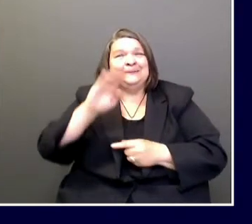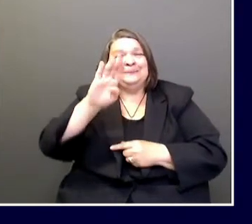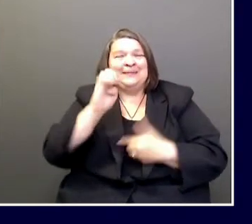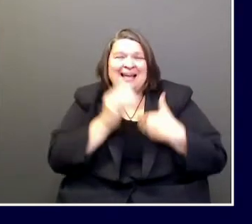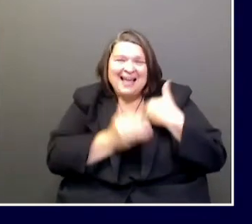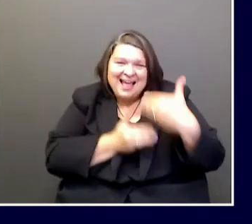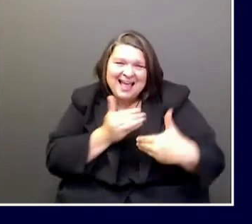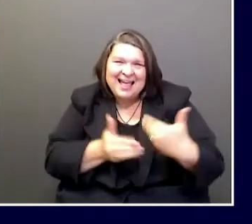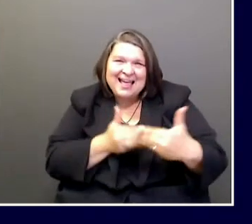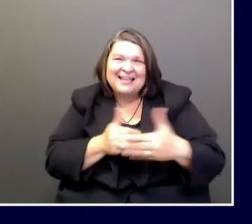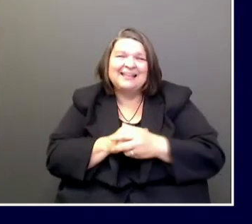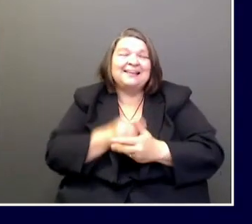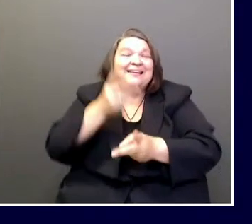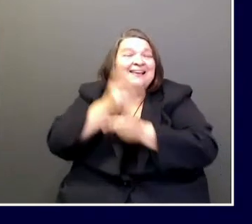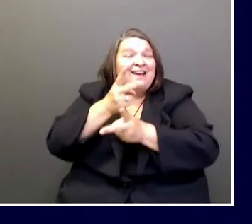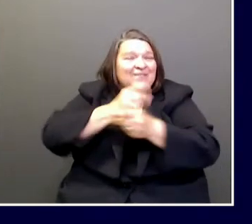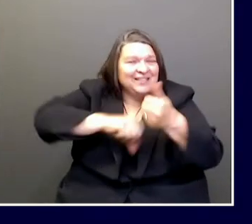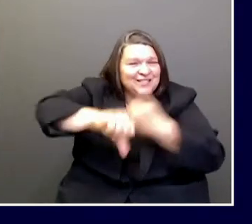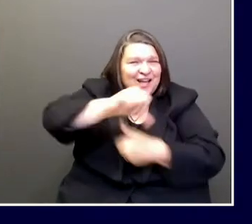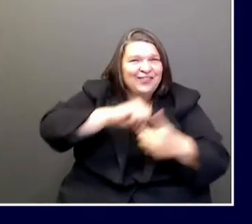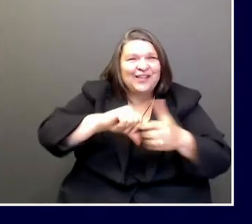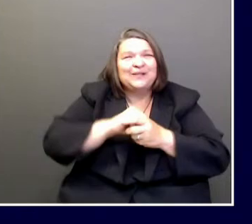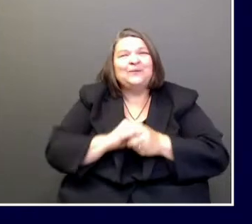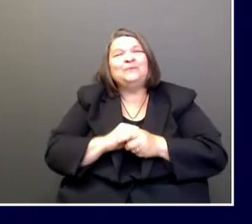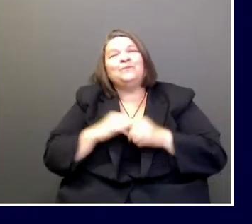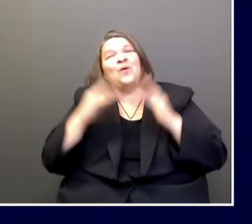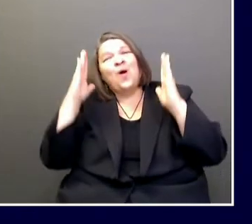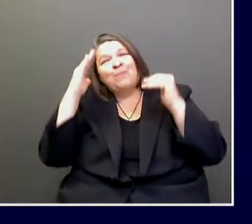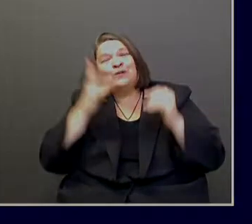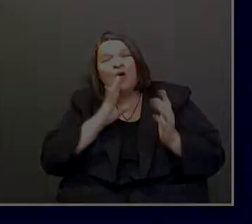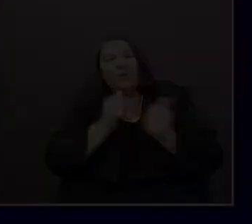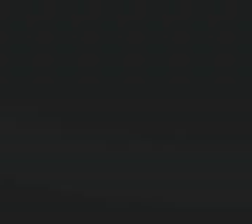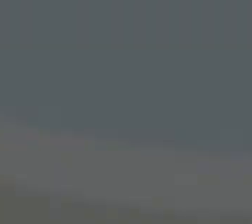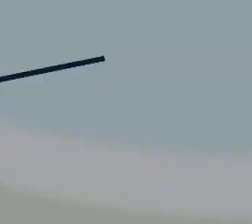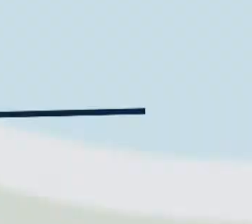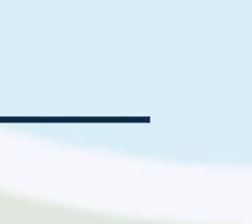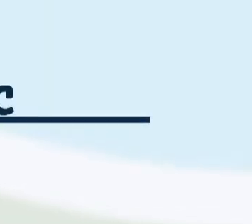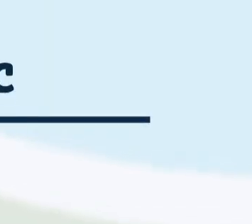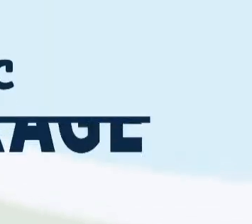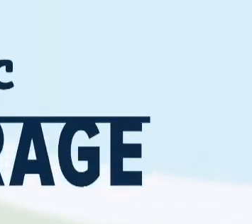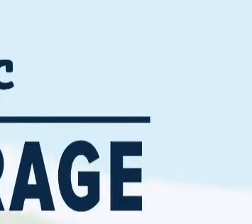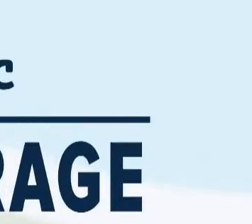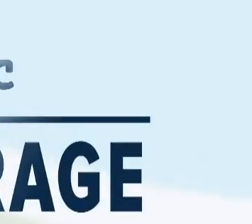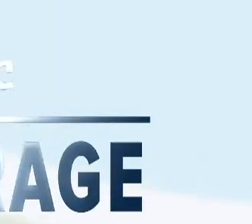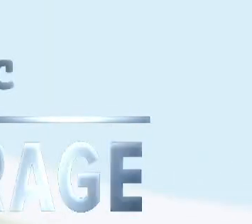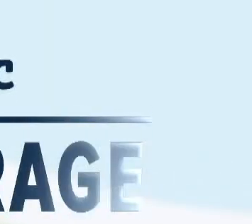kind and take care of one another. We'll hopefully talk again soon.